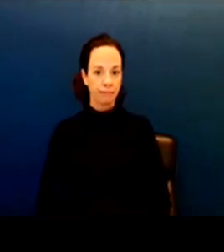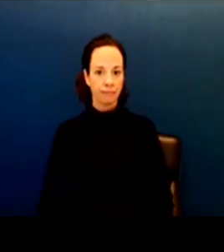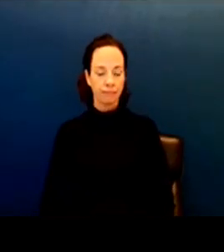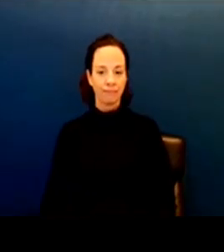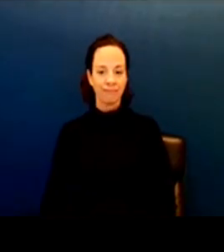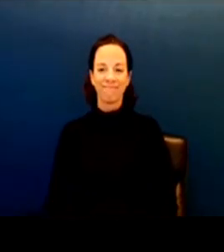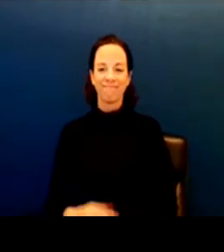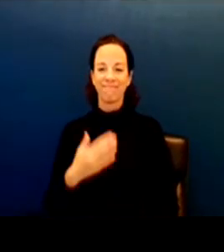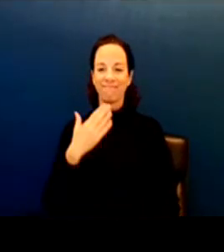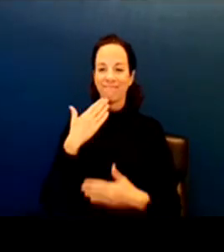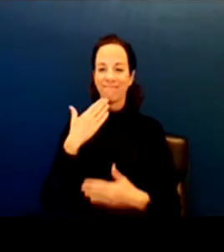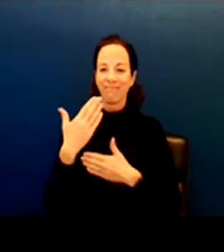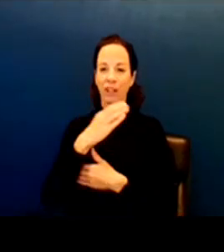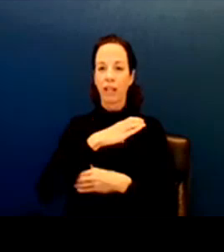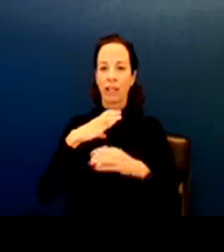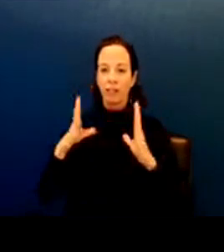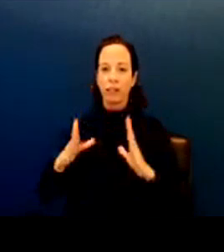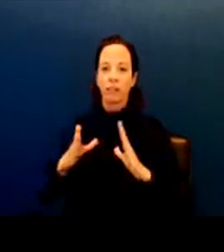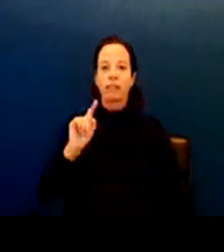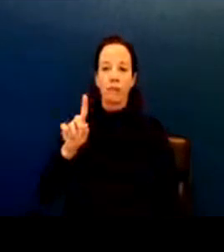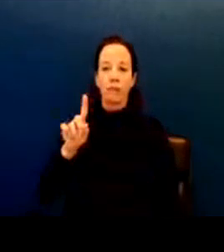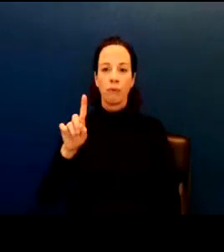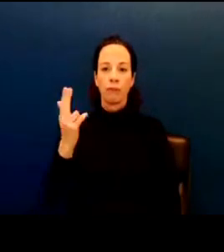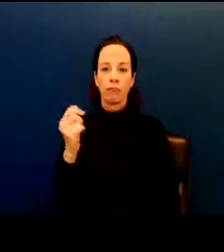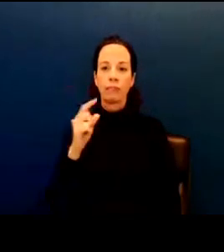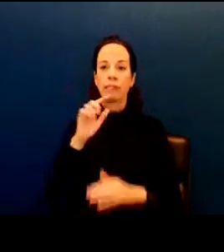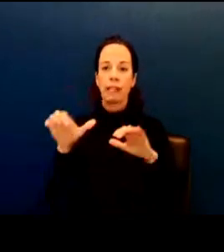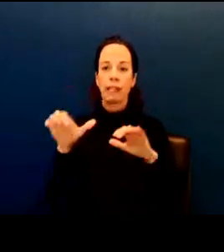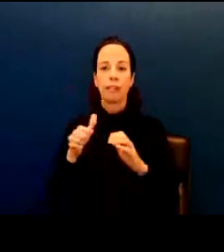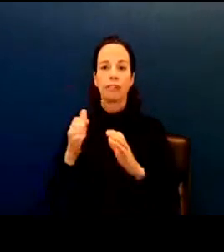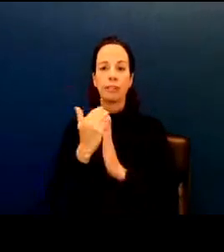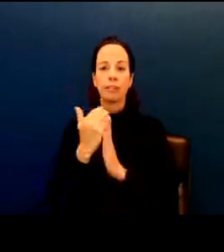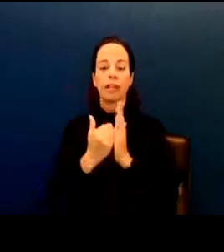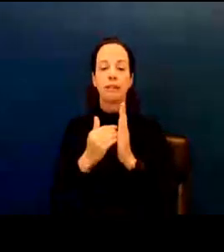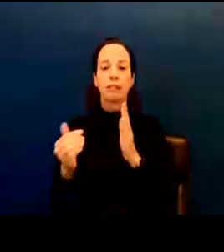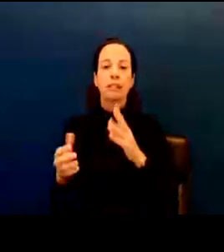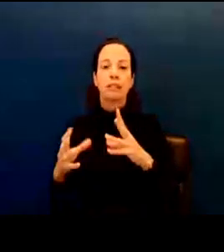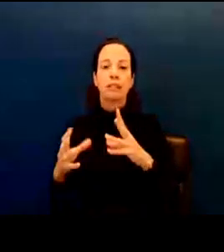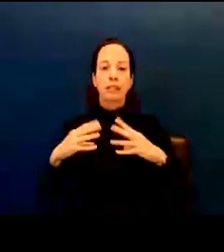Good morning, Commissioners. Tab 113 is an action item to adopt the fiscal year